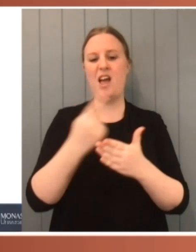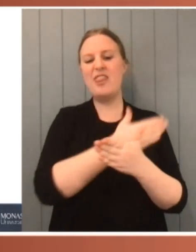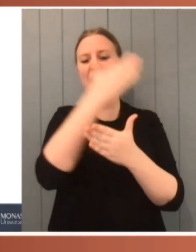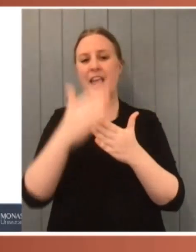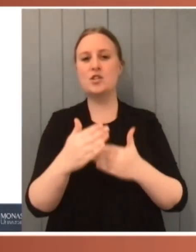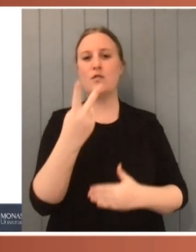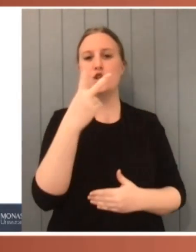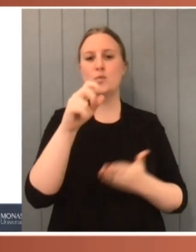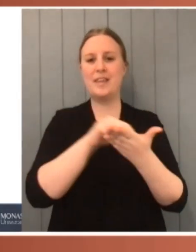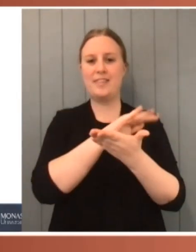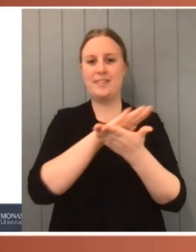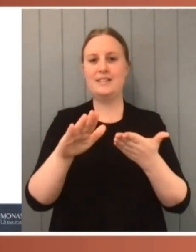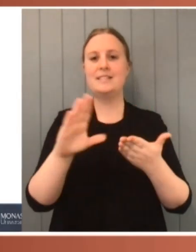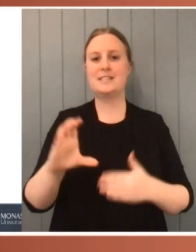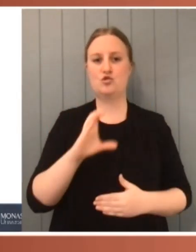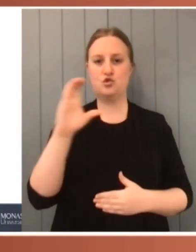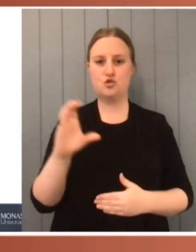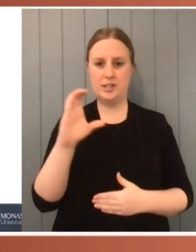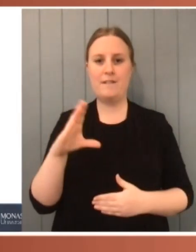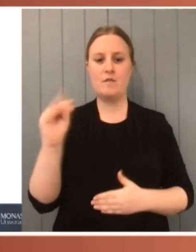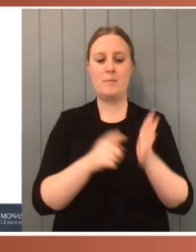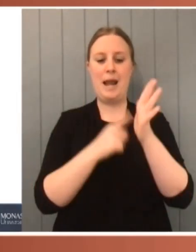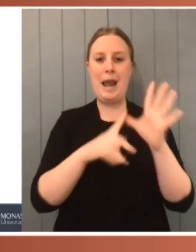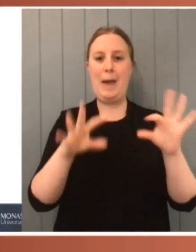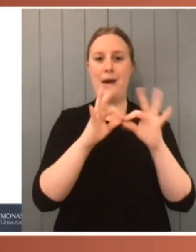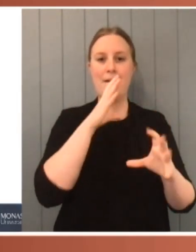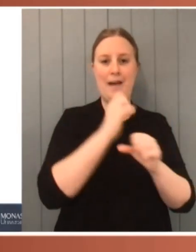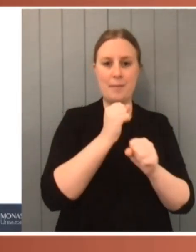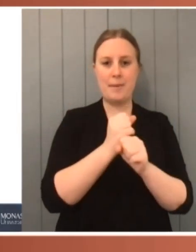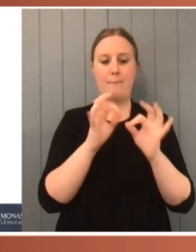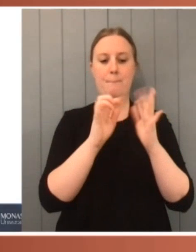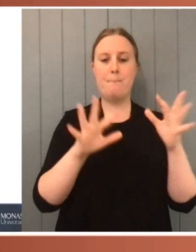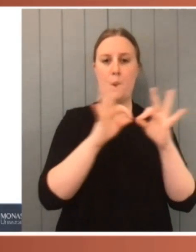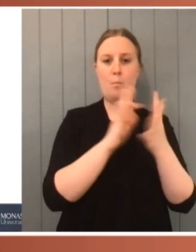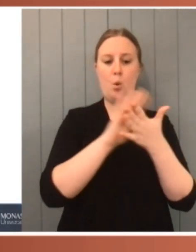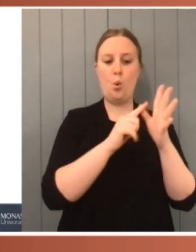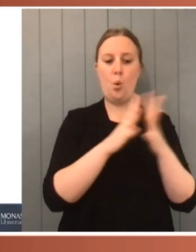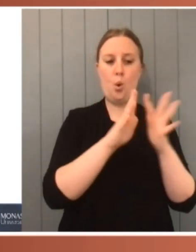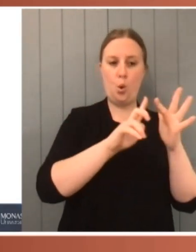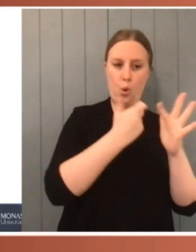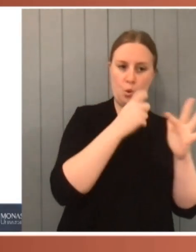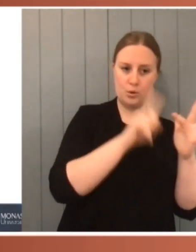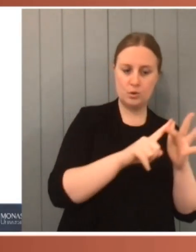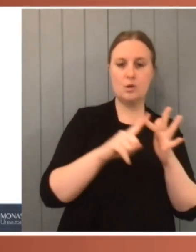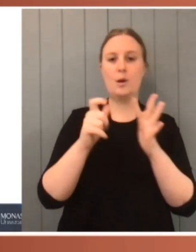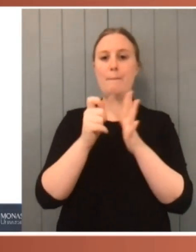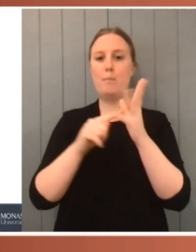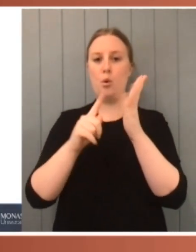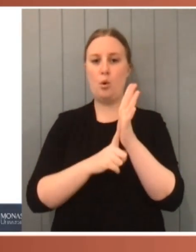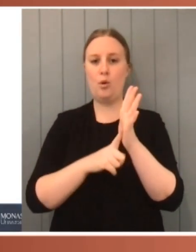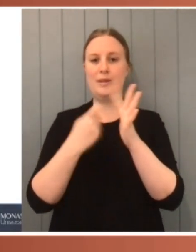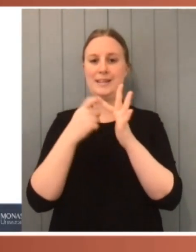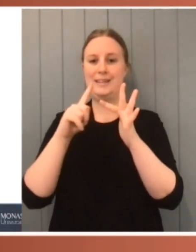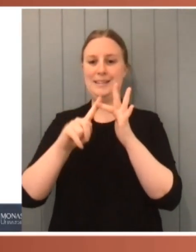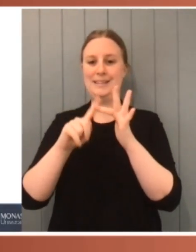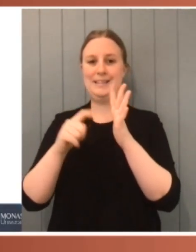century by the Labor governments of Bob Hawke and Paul Keating and the early Howard government laid the foundations for a